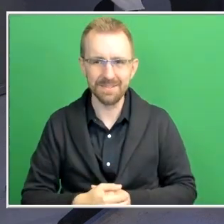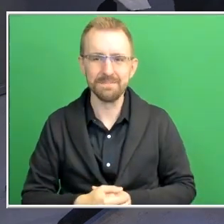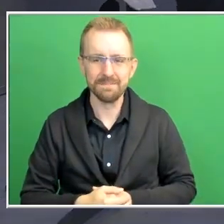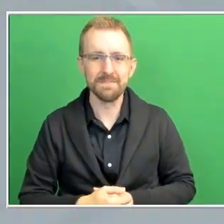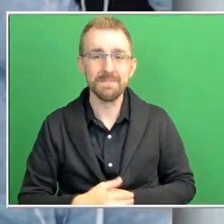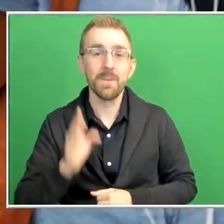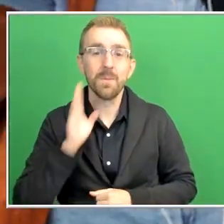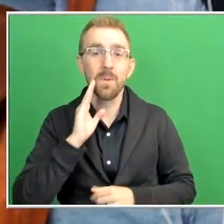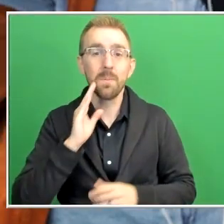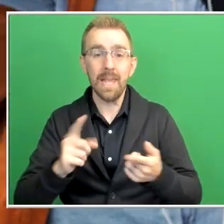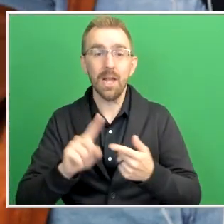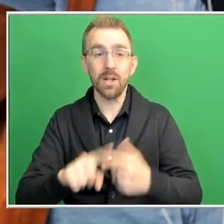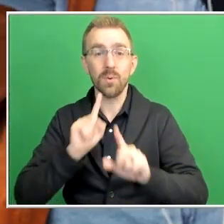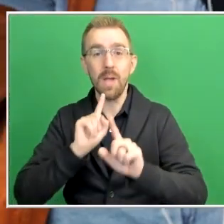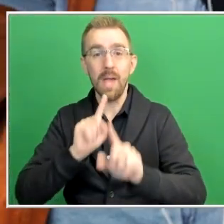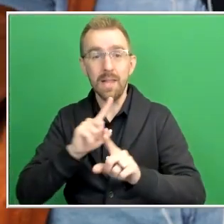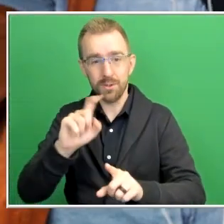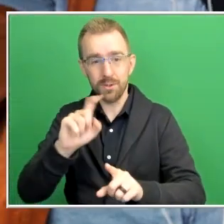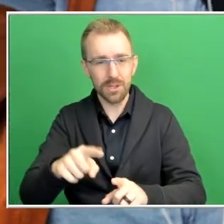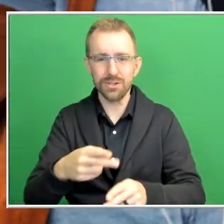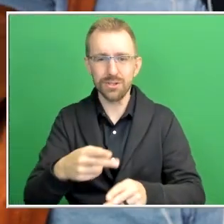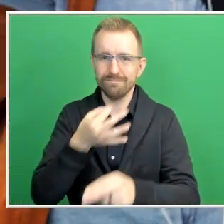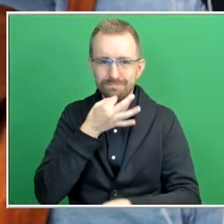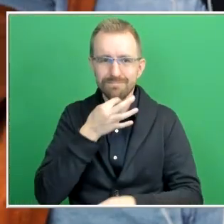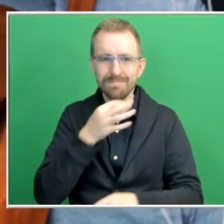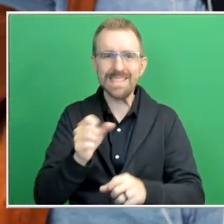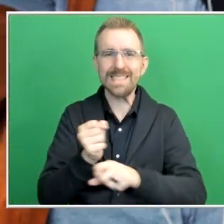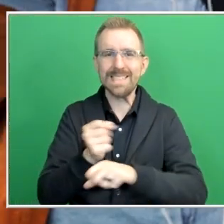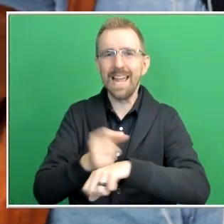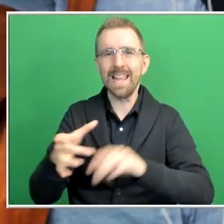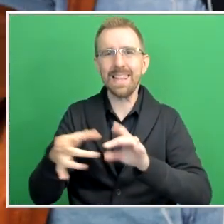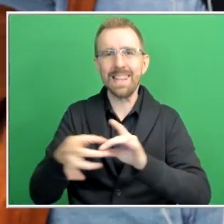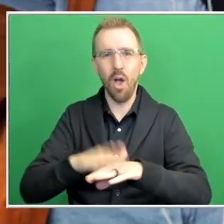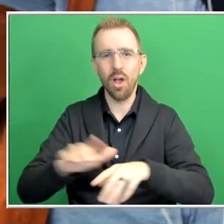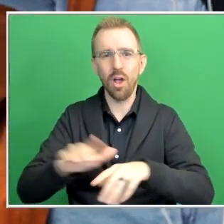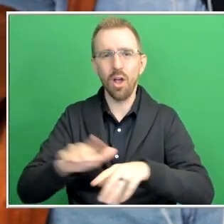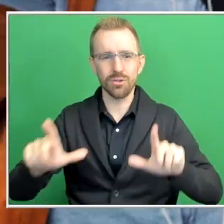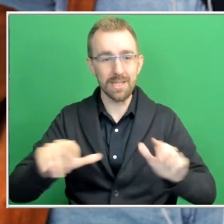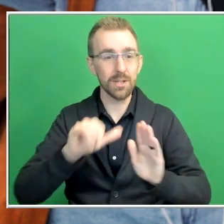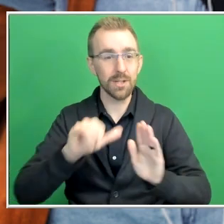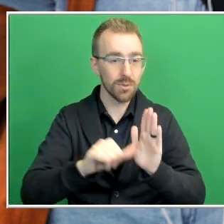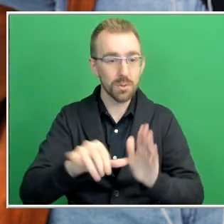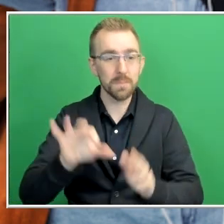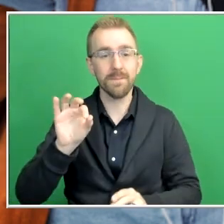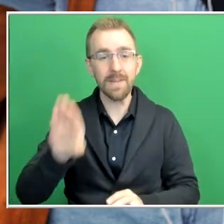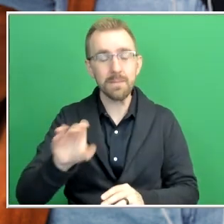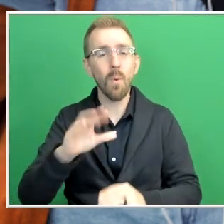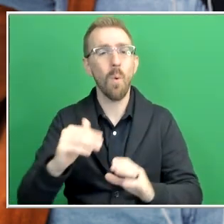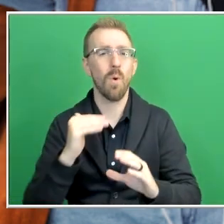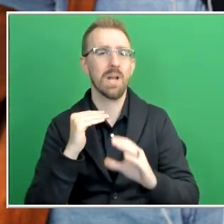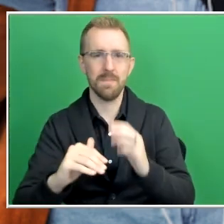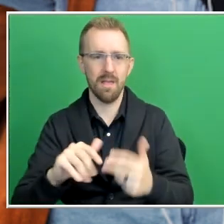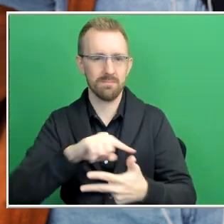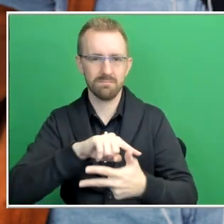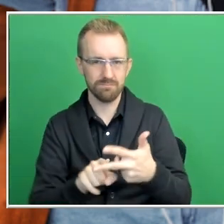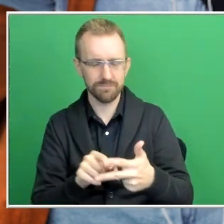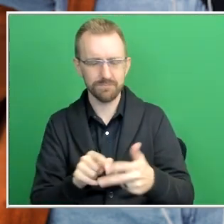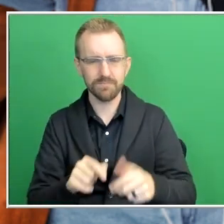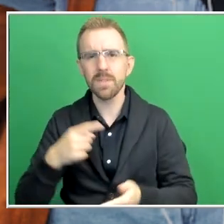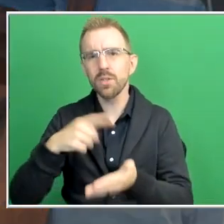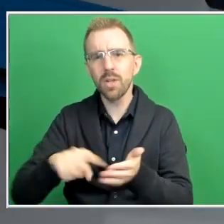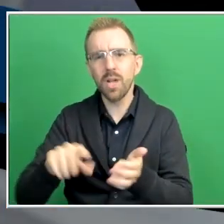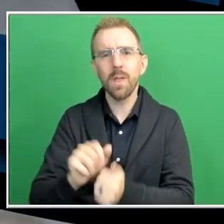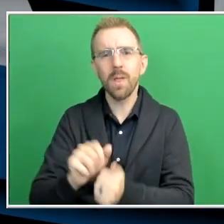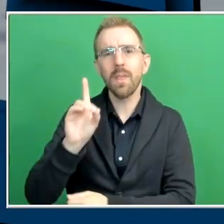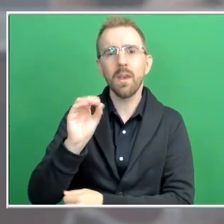to answer your questions in just a moment. Send them in to the links on your screen, YouTube, Facebook, or email the Medical News Network. Hey, let's check in with Doc Koch.